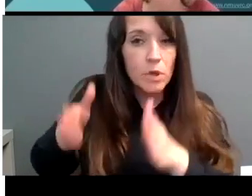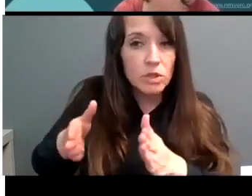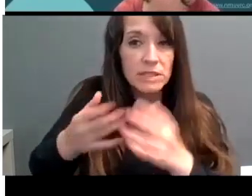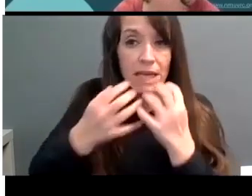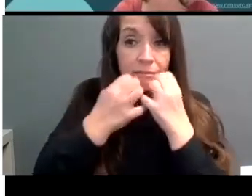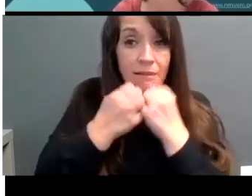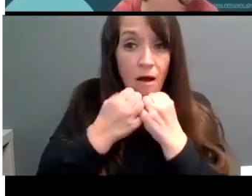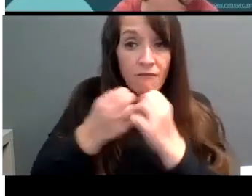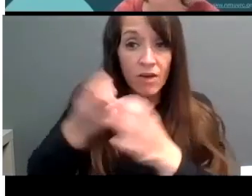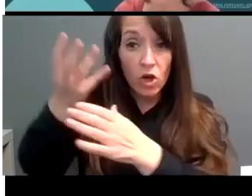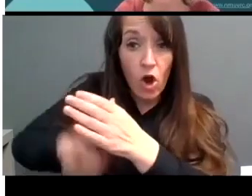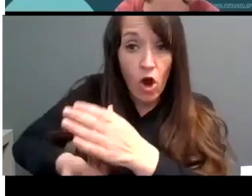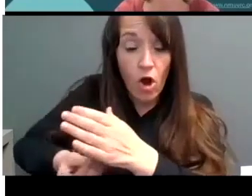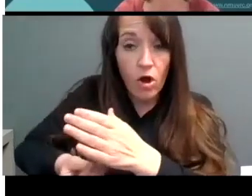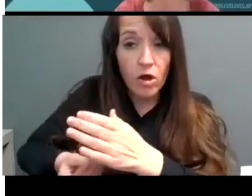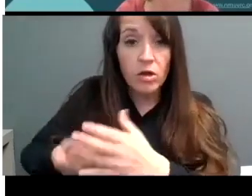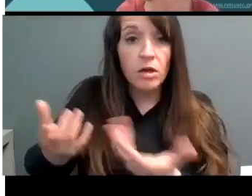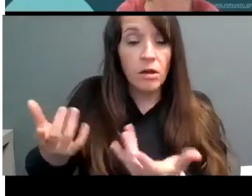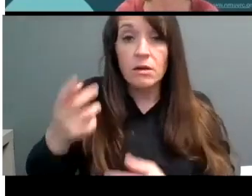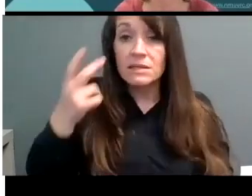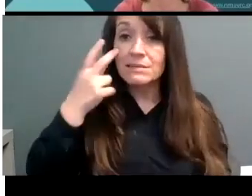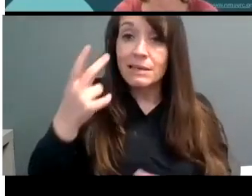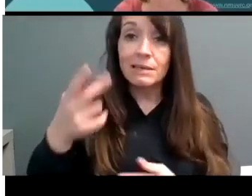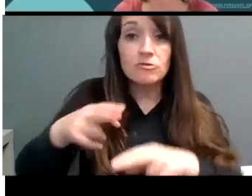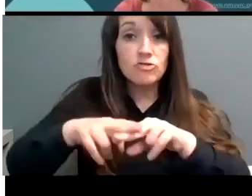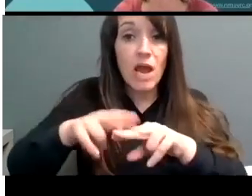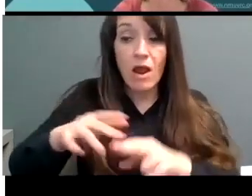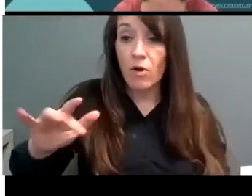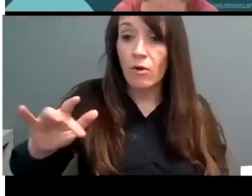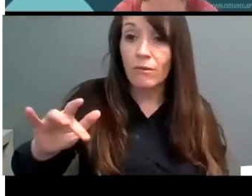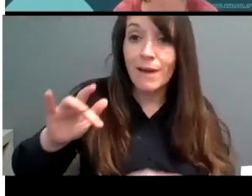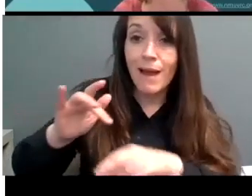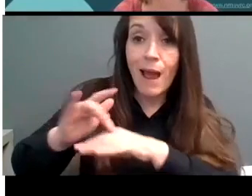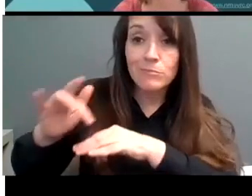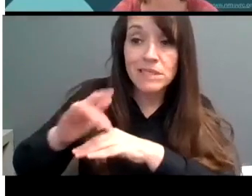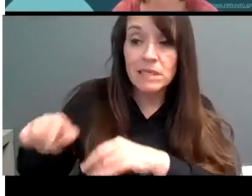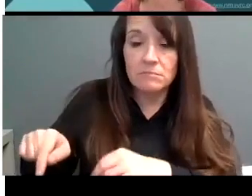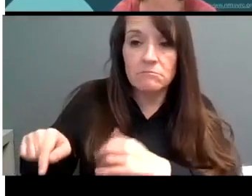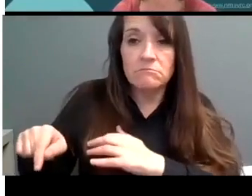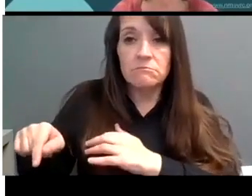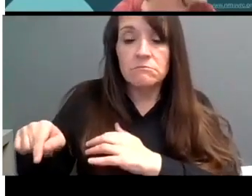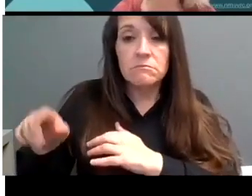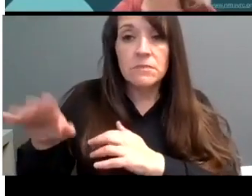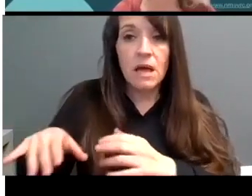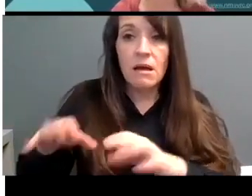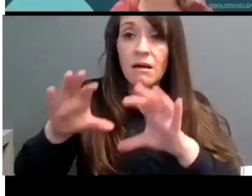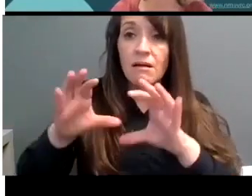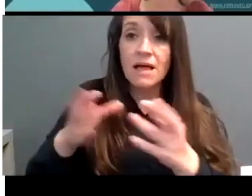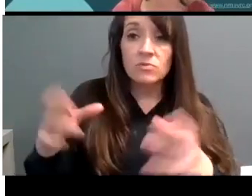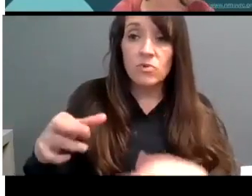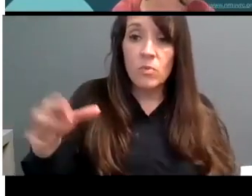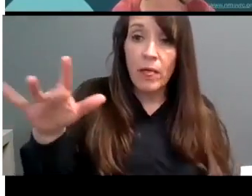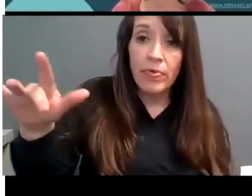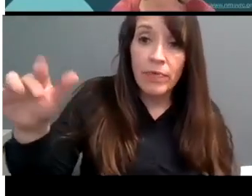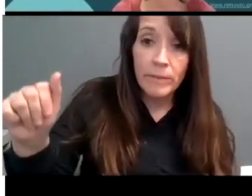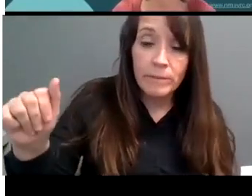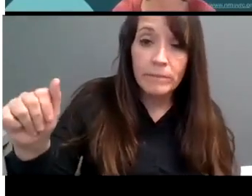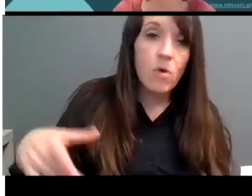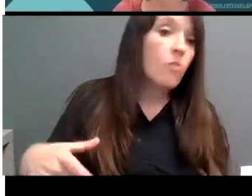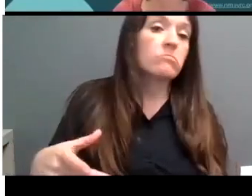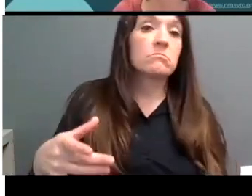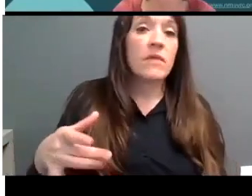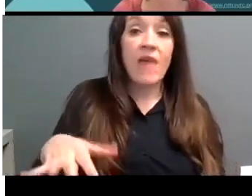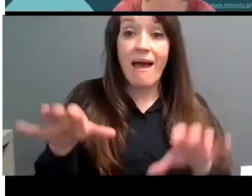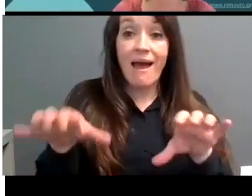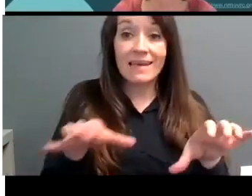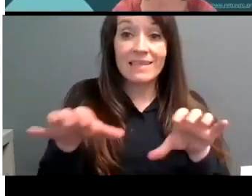that they lost: an empty seat at the dinner table, an empty classroom, an activity that had been shared together with the person